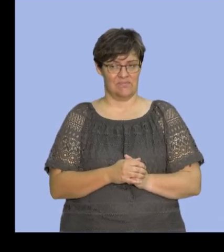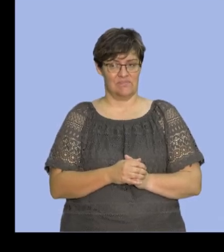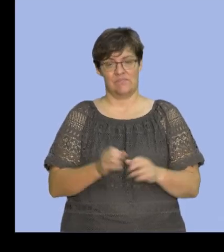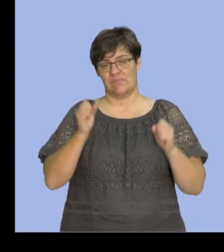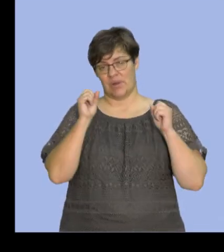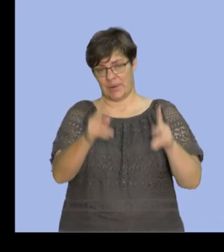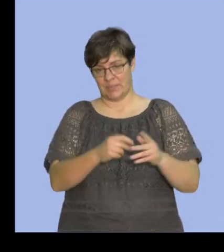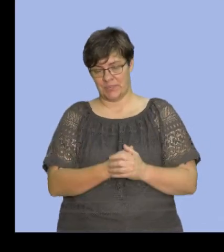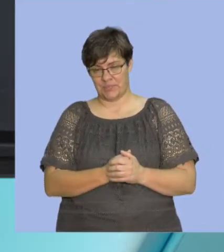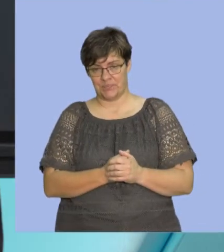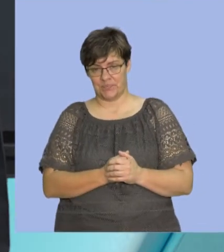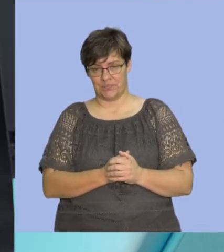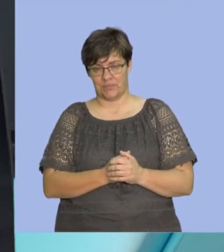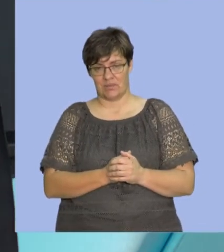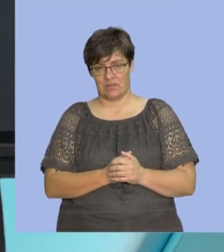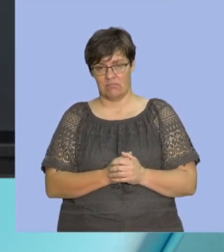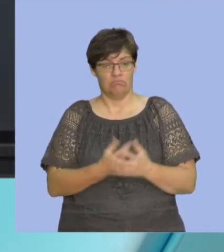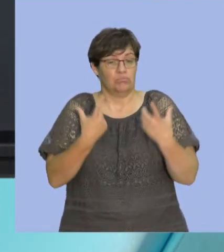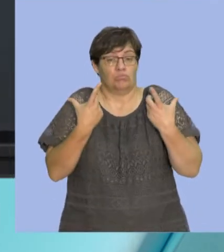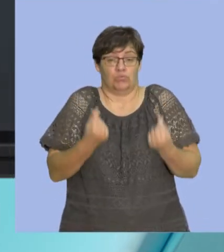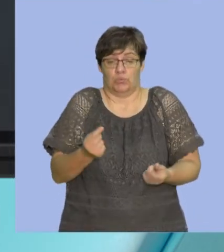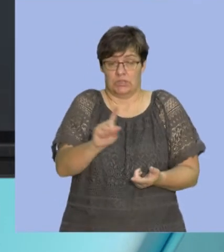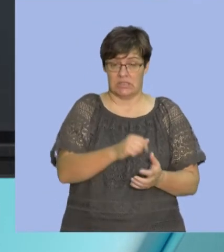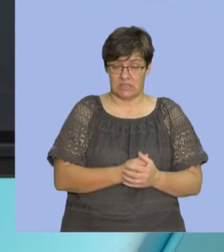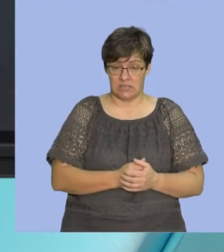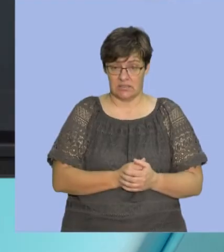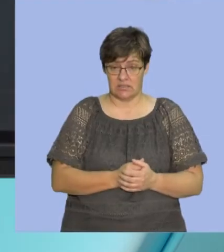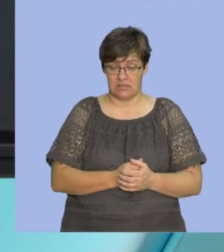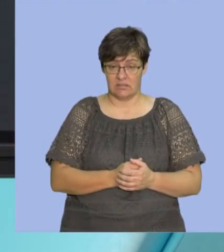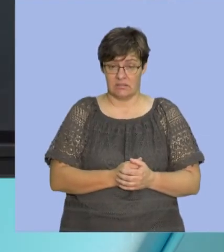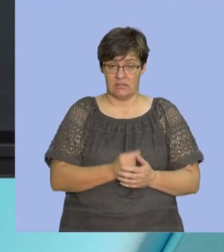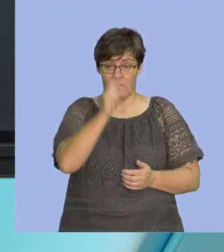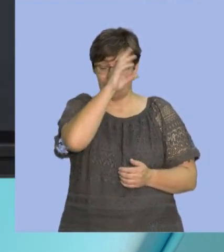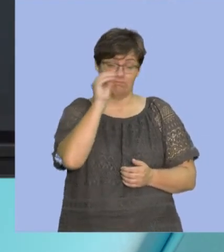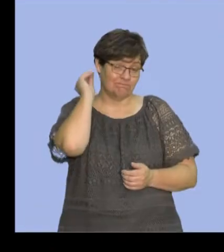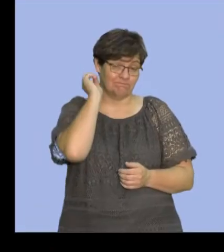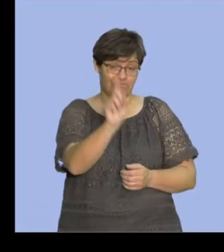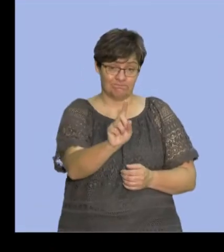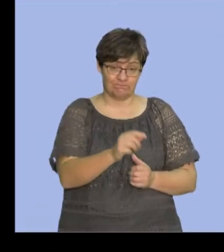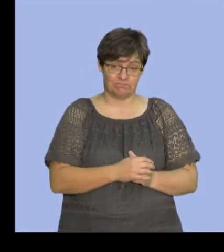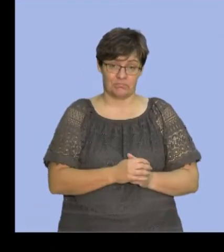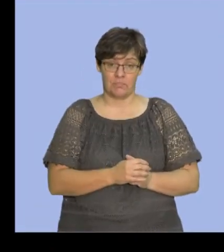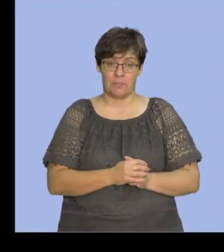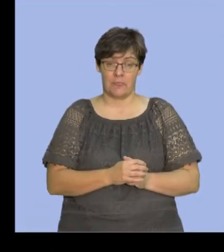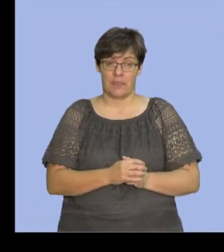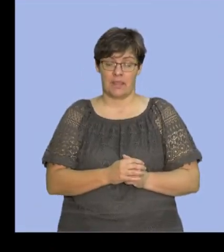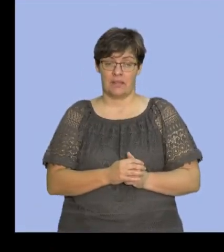Okay, now what do we have to do? Remember, you must always